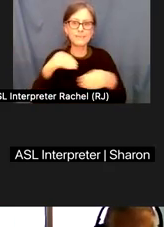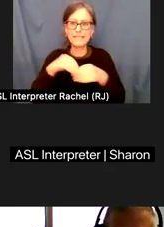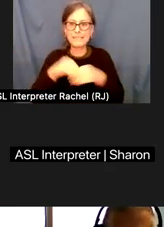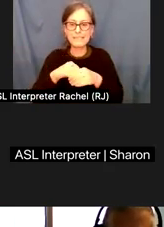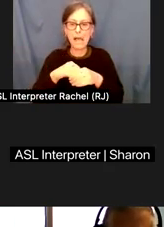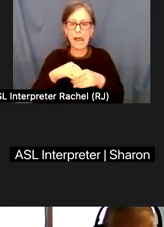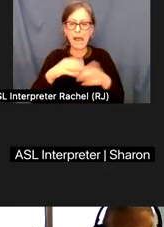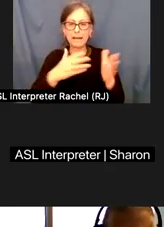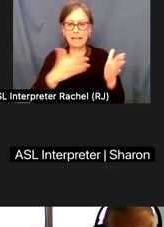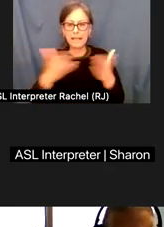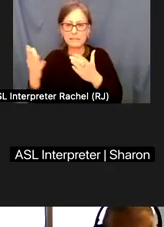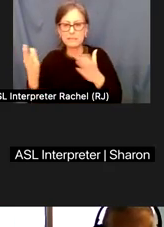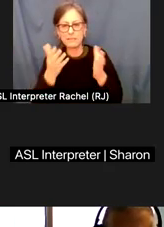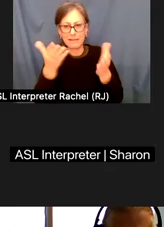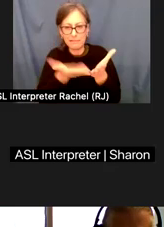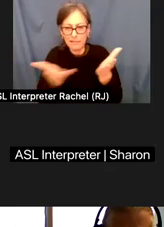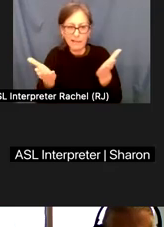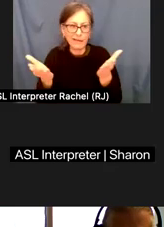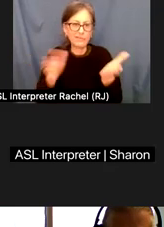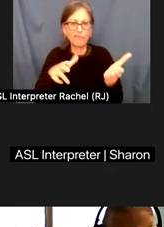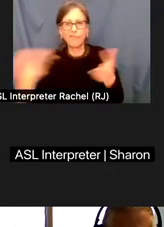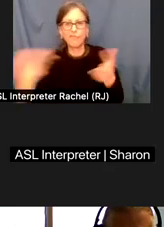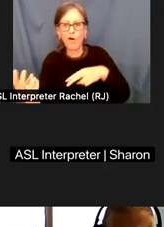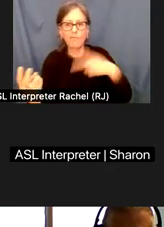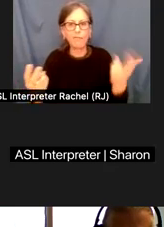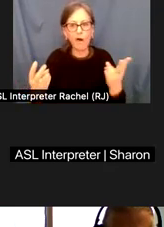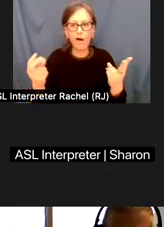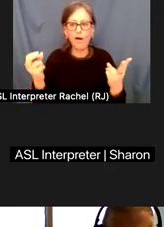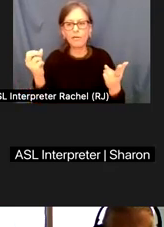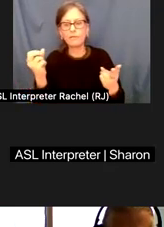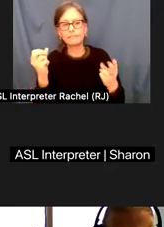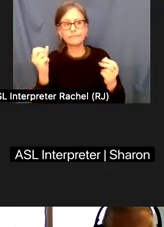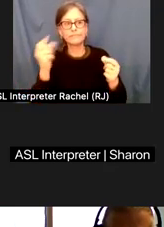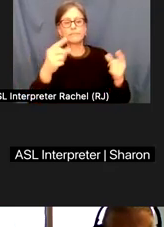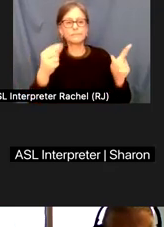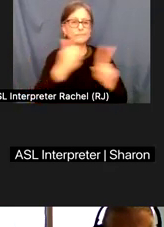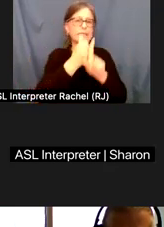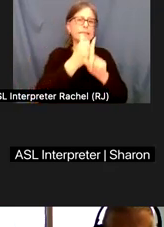are falling and flying during an earthquake, and you can secure those to prevent those injuries. And it